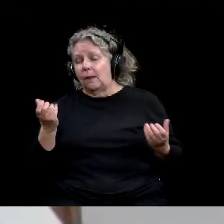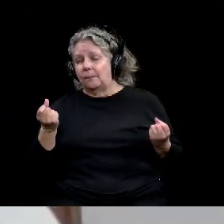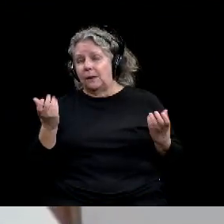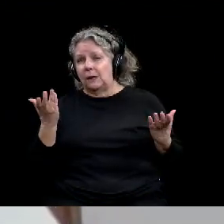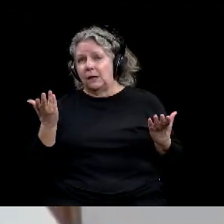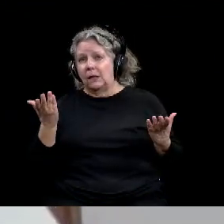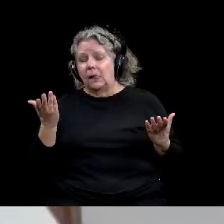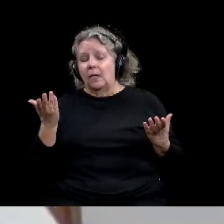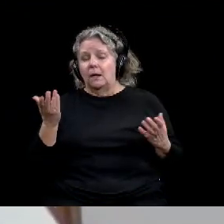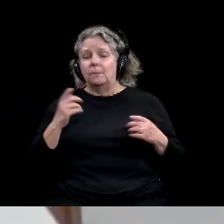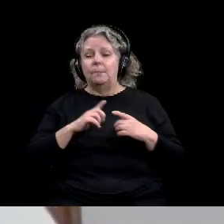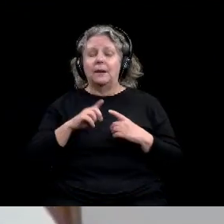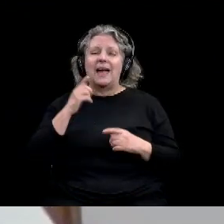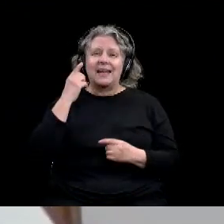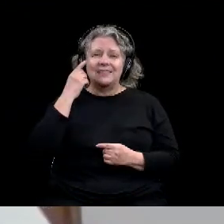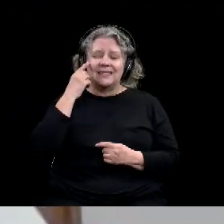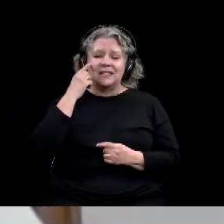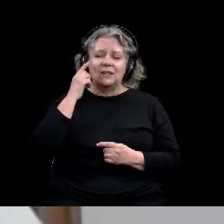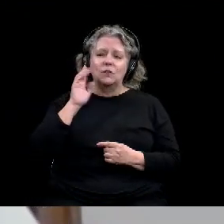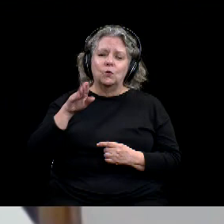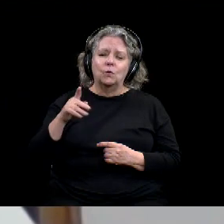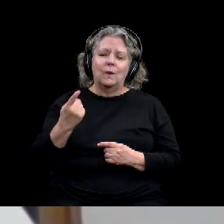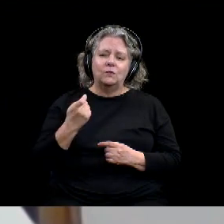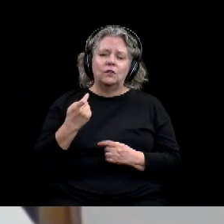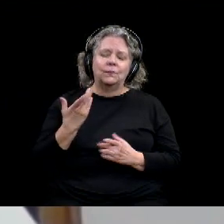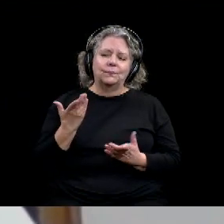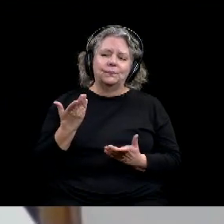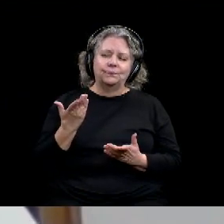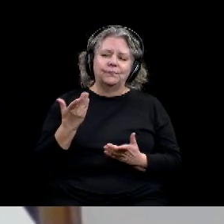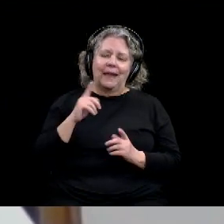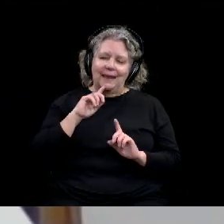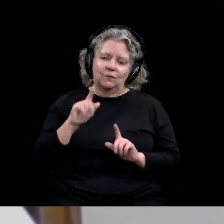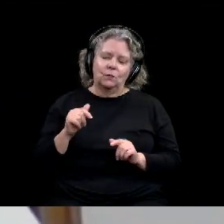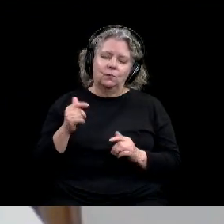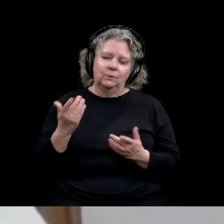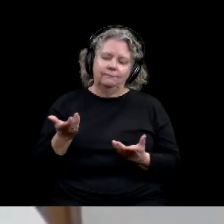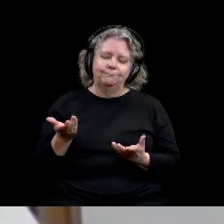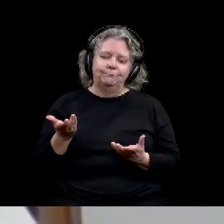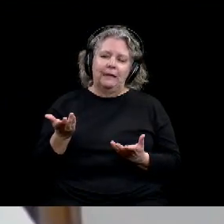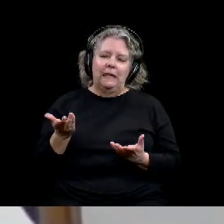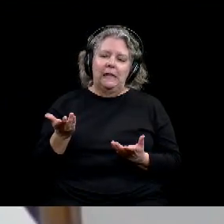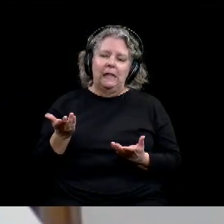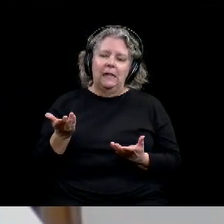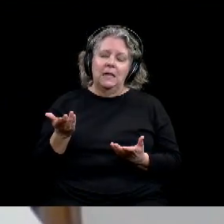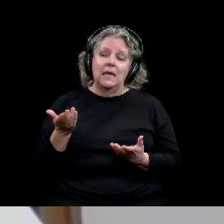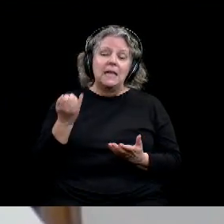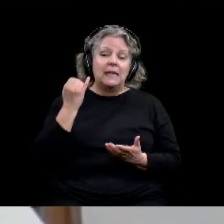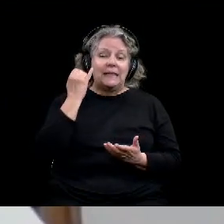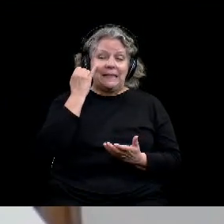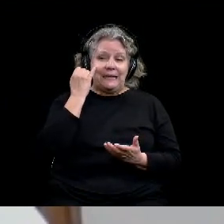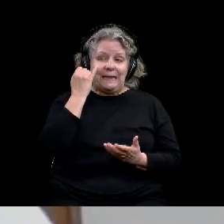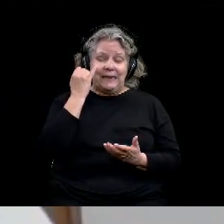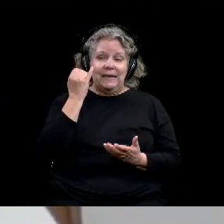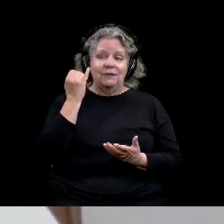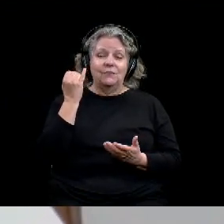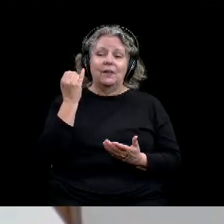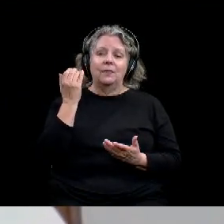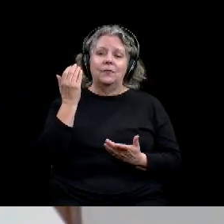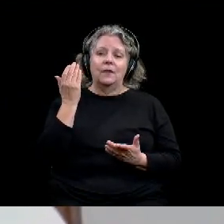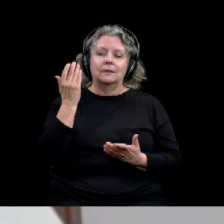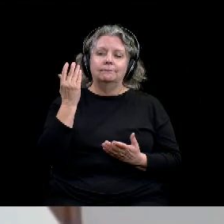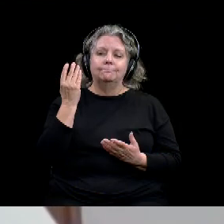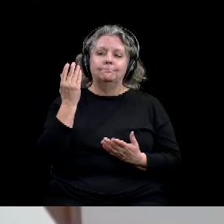eventually, if the preliminary data around the transmissibility of the B117 variant is